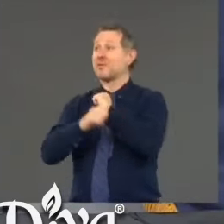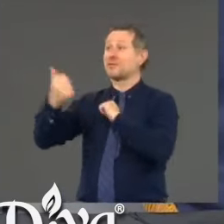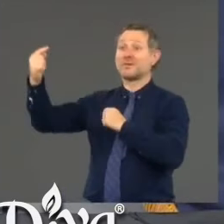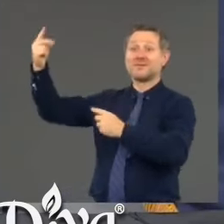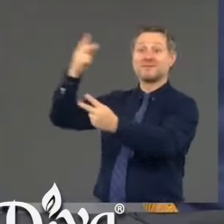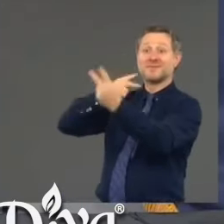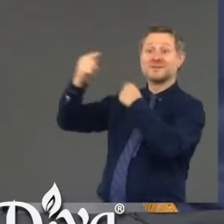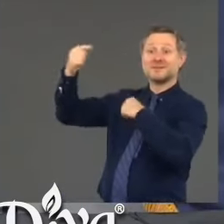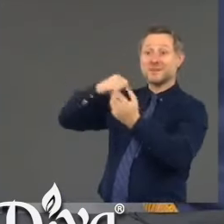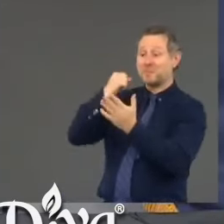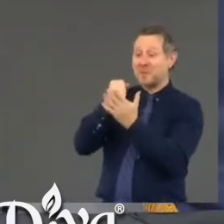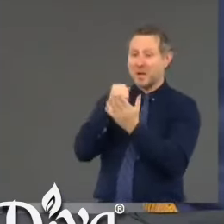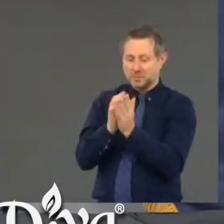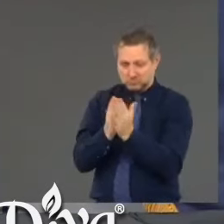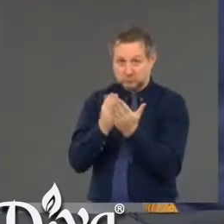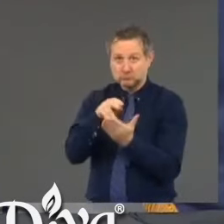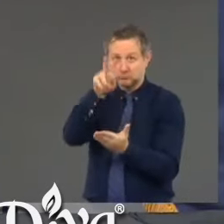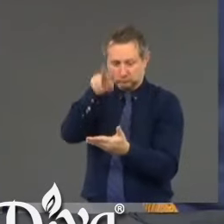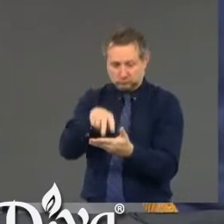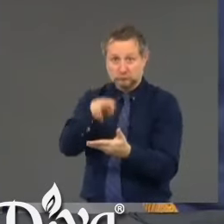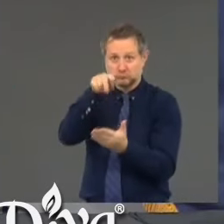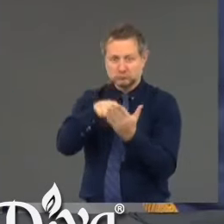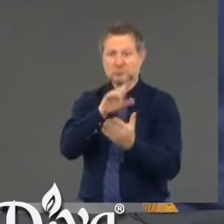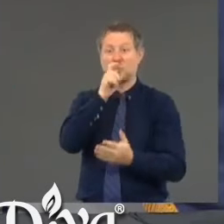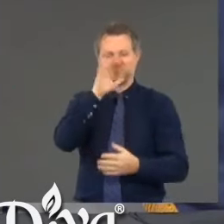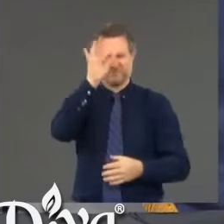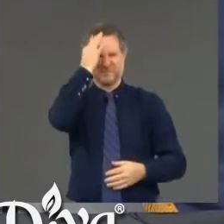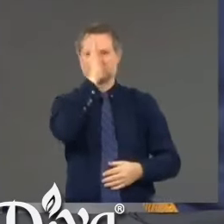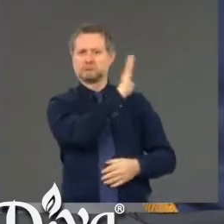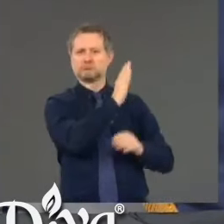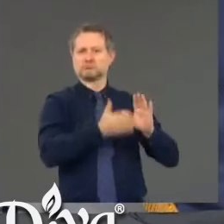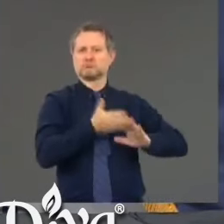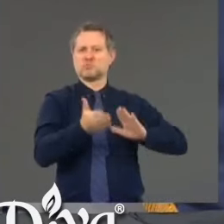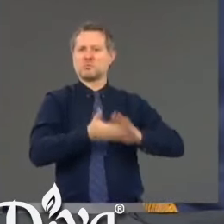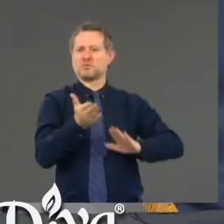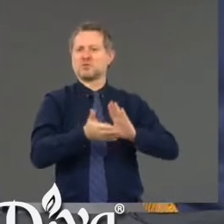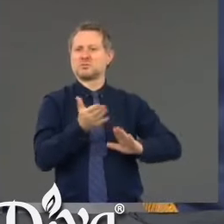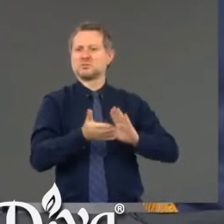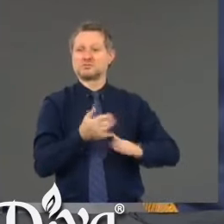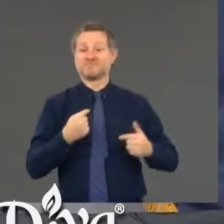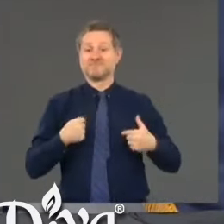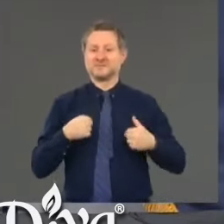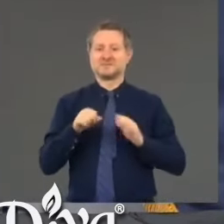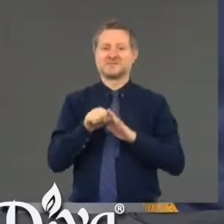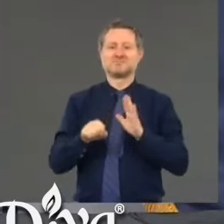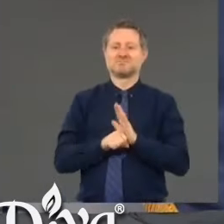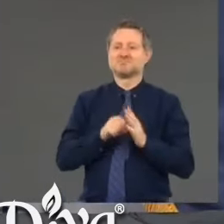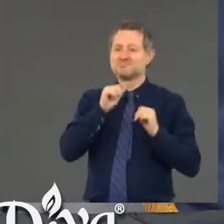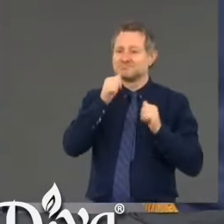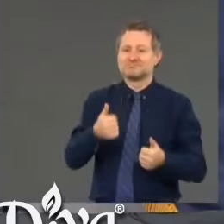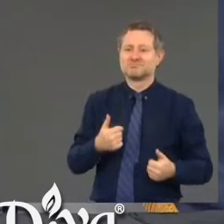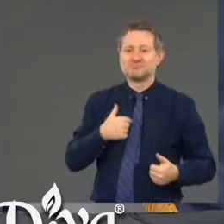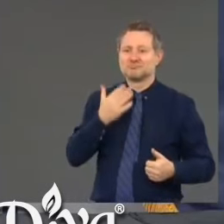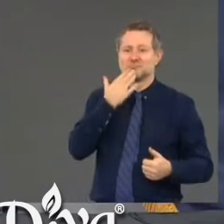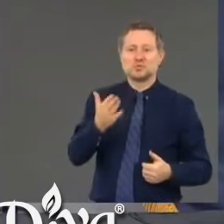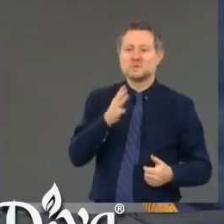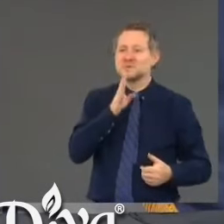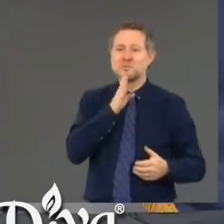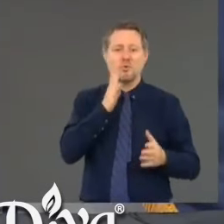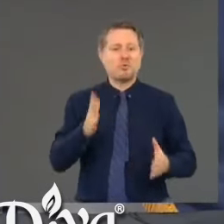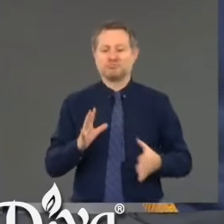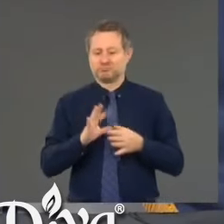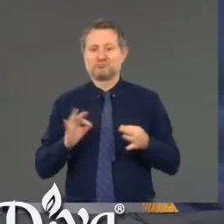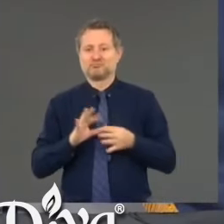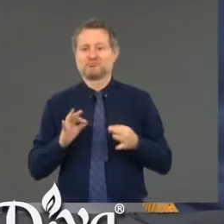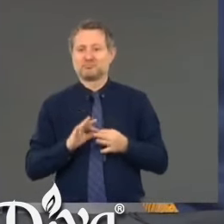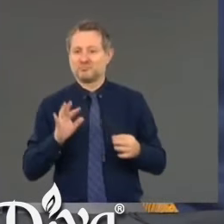function. The federal government, not that I'm the best spokesperson for the federal government, nor do I hold myself out to be. But they